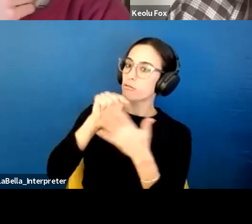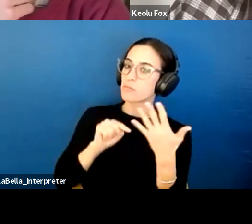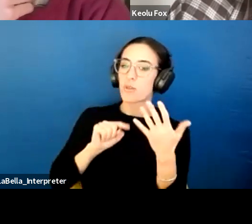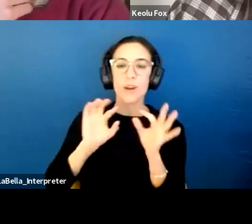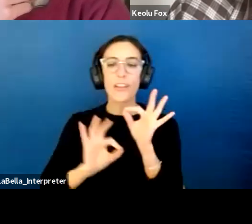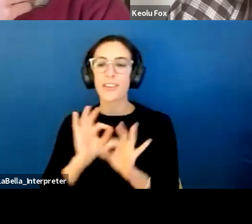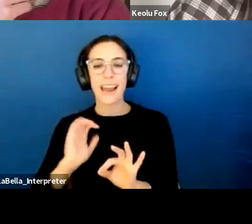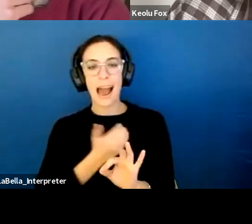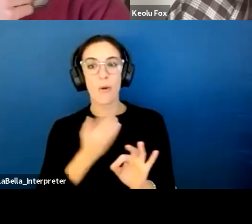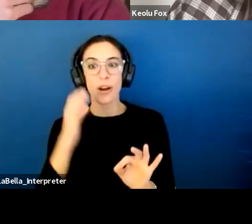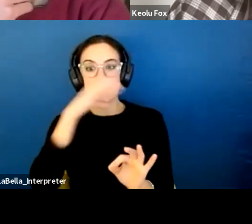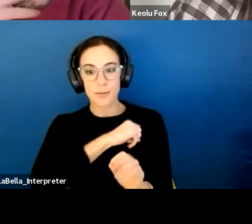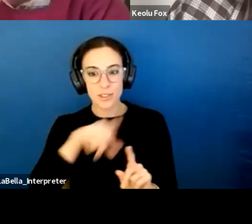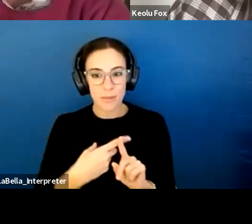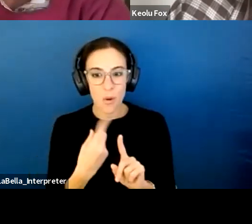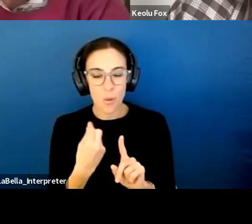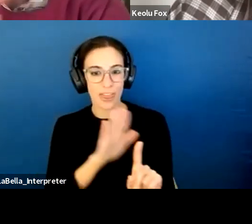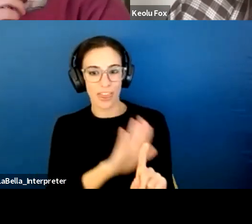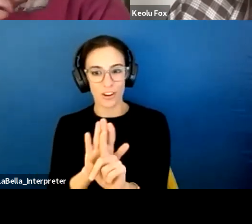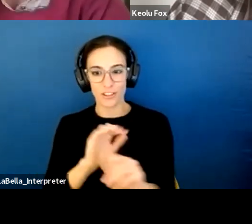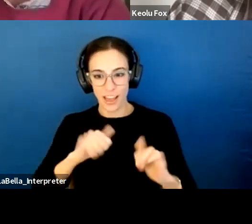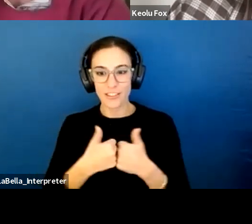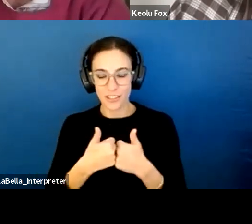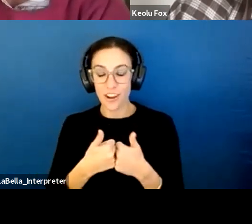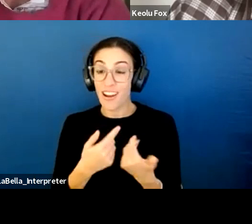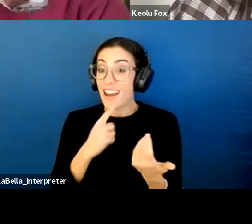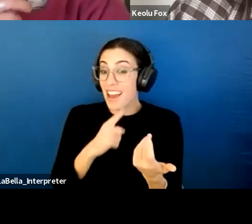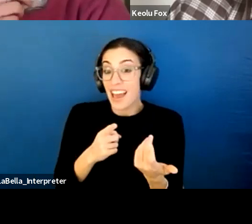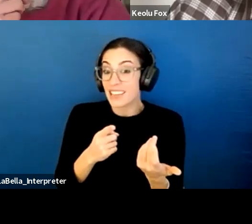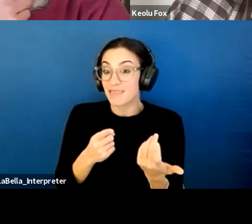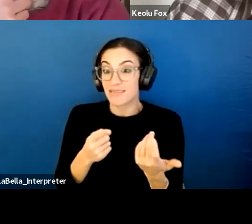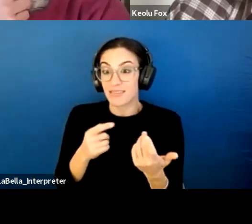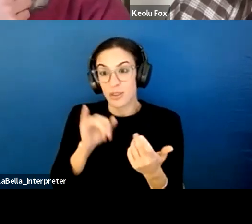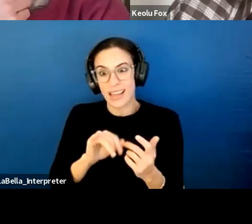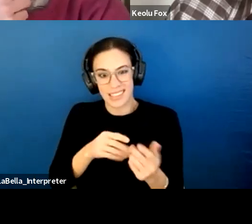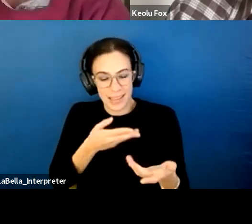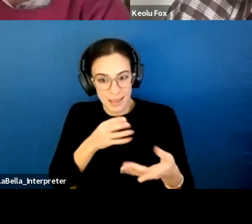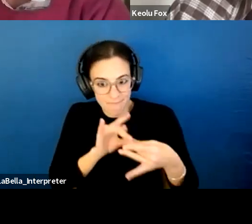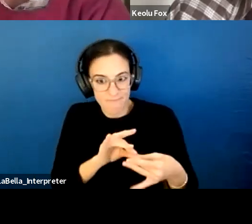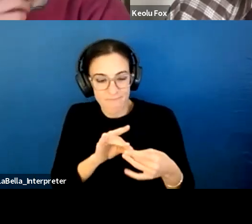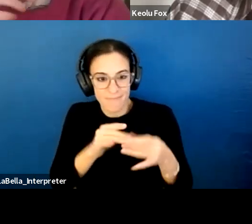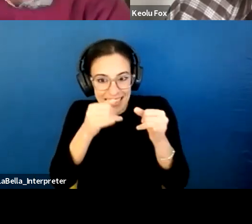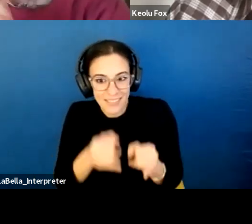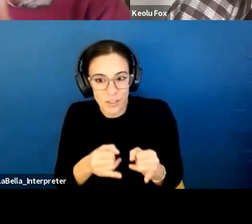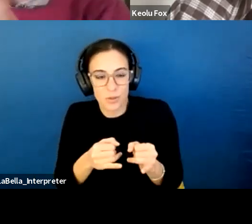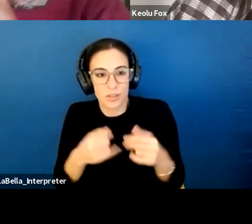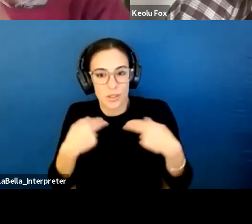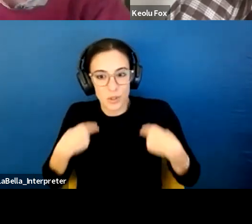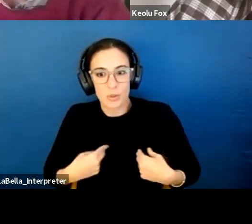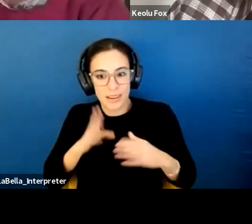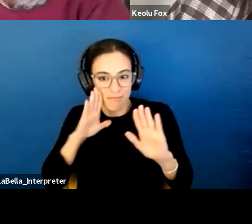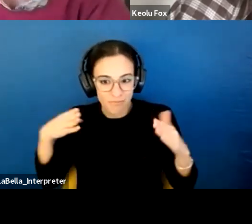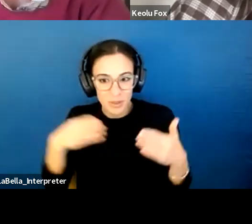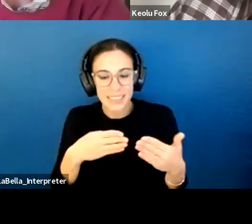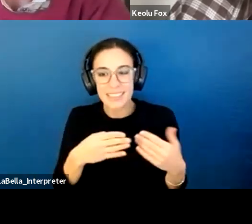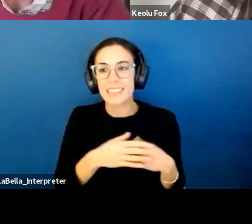lives? And again, at a highly local in particular, that is the sort of humanist inflection to the abstraction